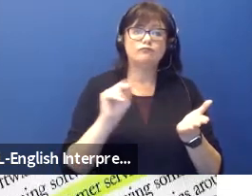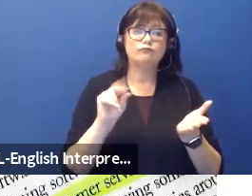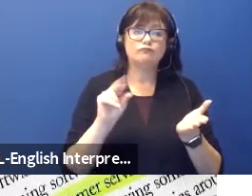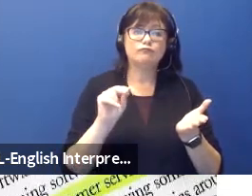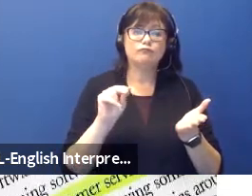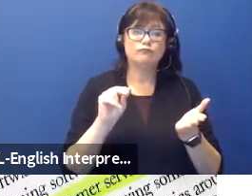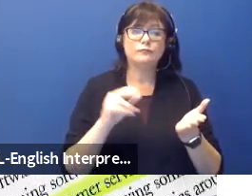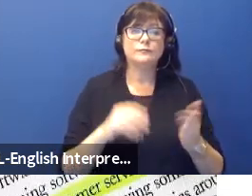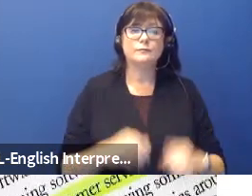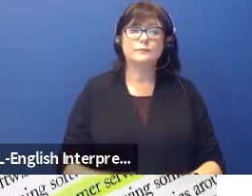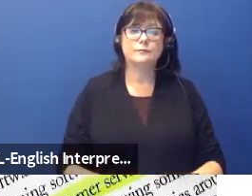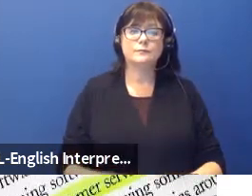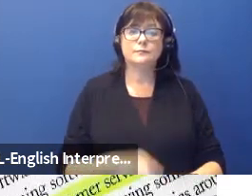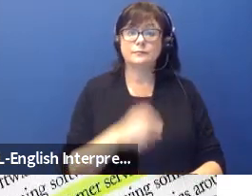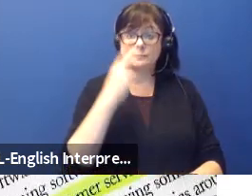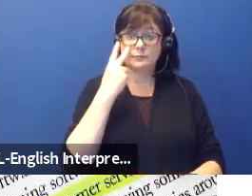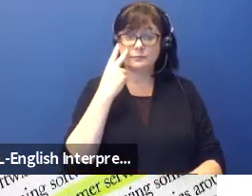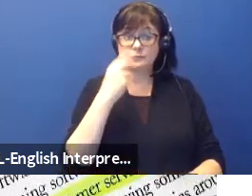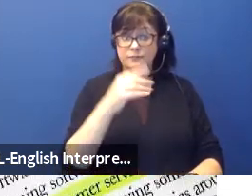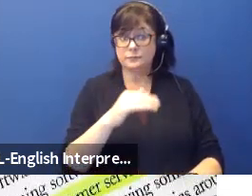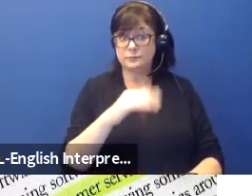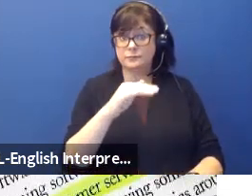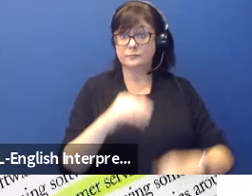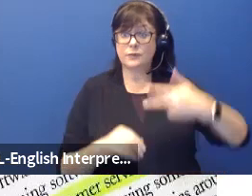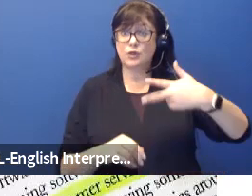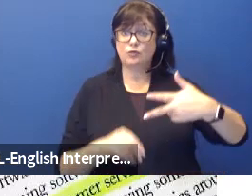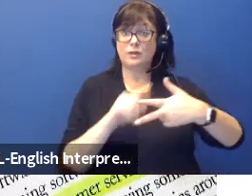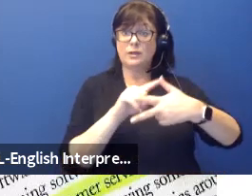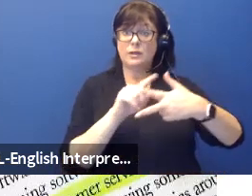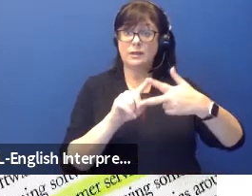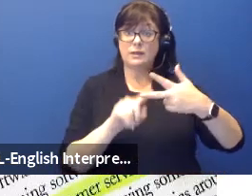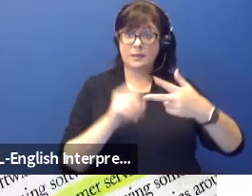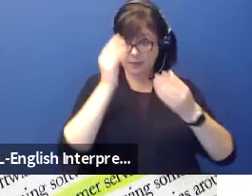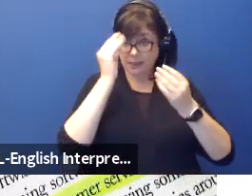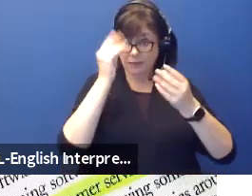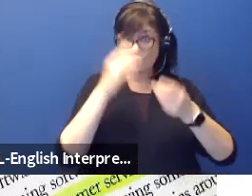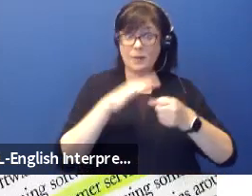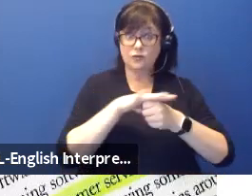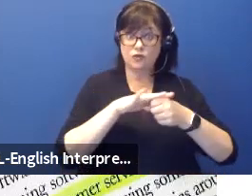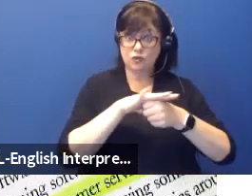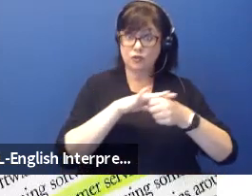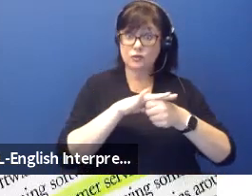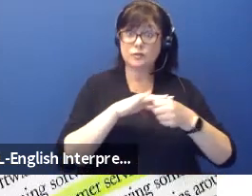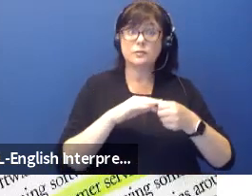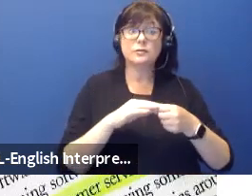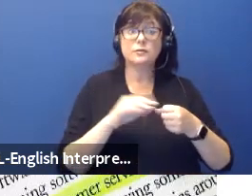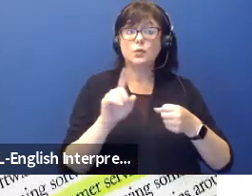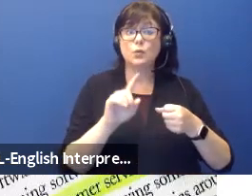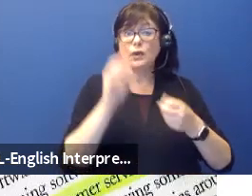So there are 3 sources of information where this service coordination measure on the DSQ comes